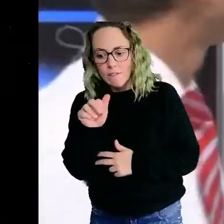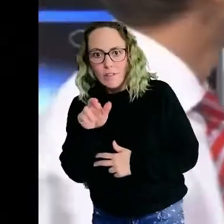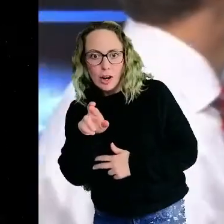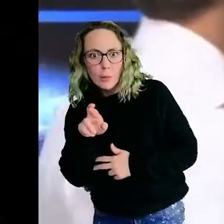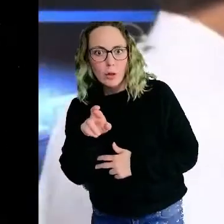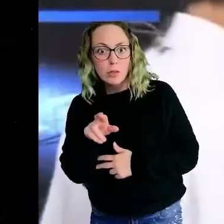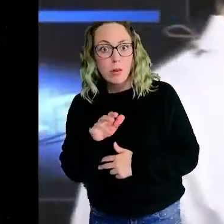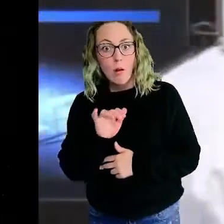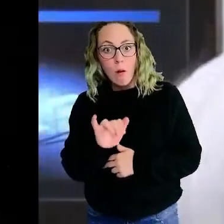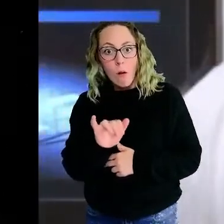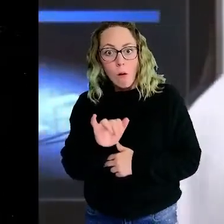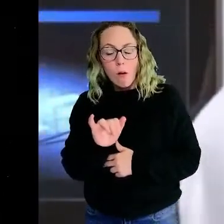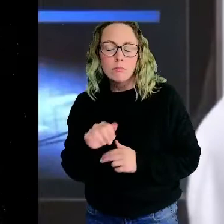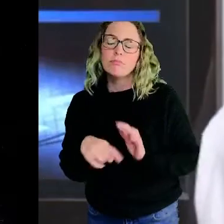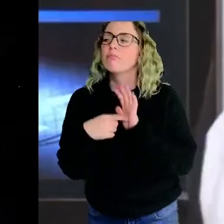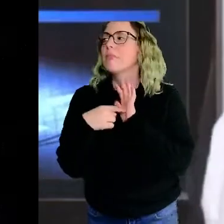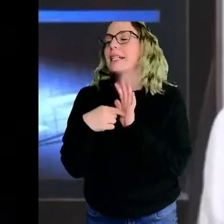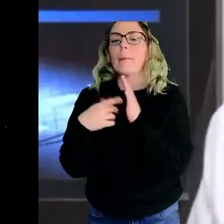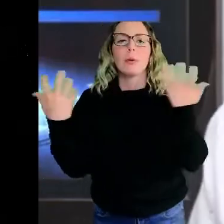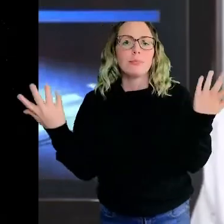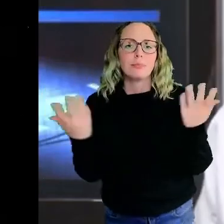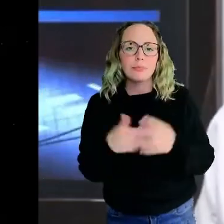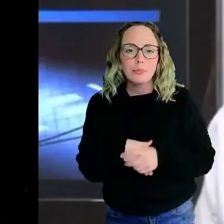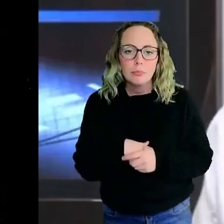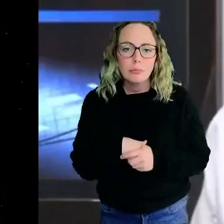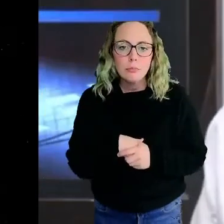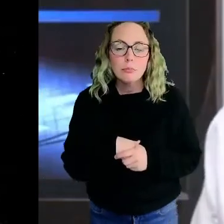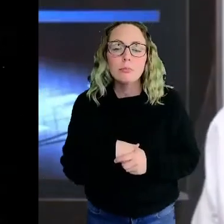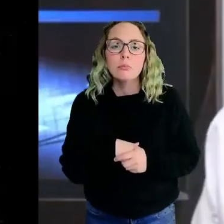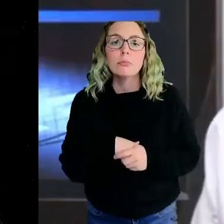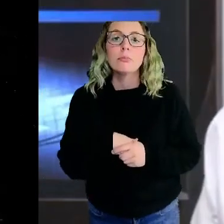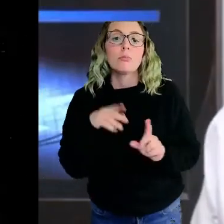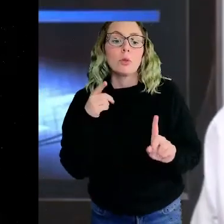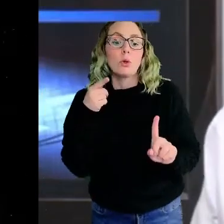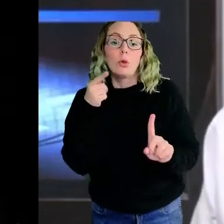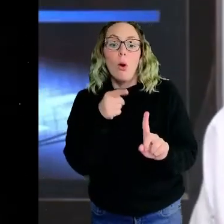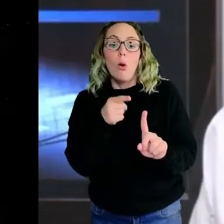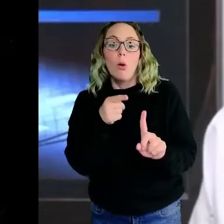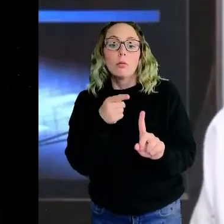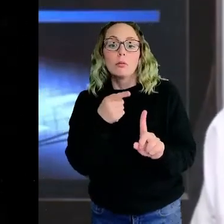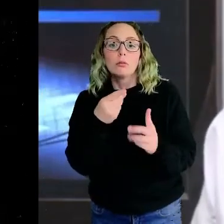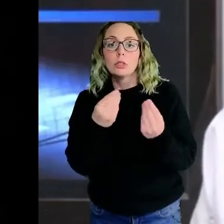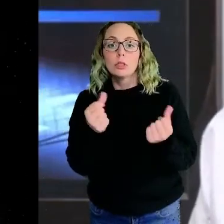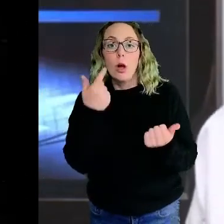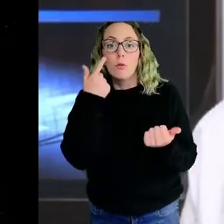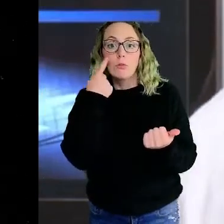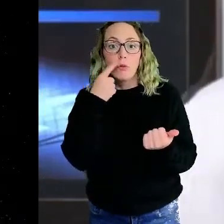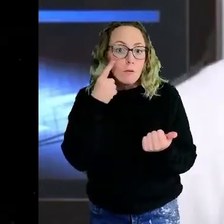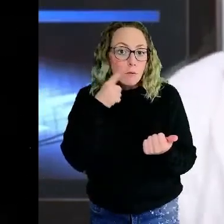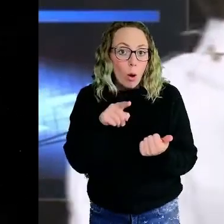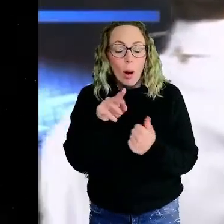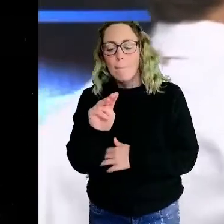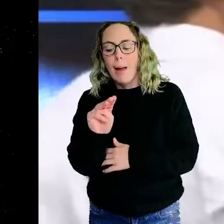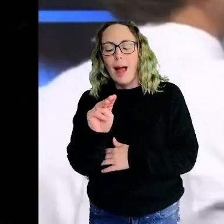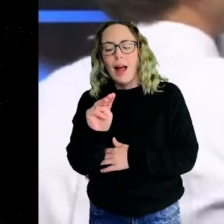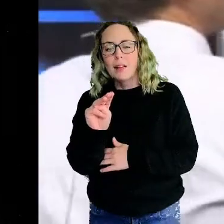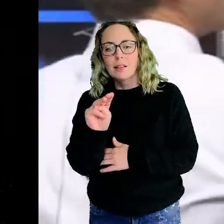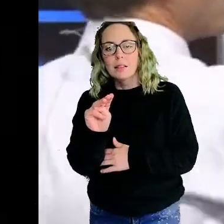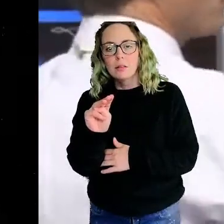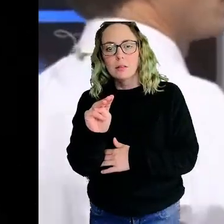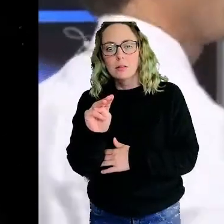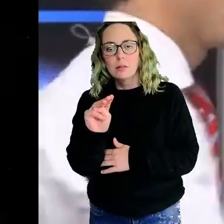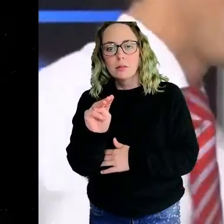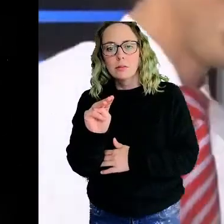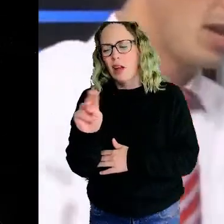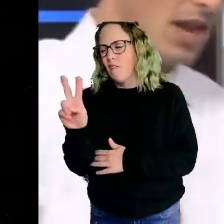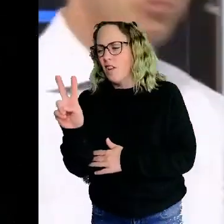example, let's say that the goal was to solve for mass, because we already knew the momentum